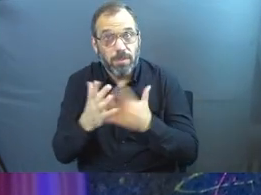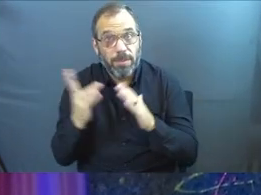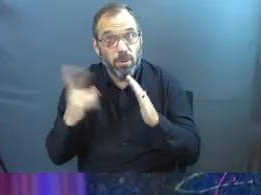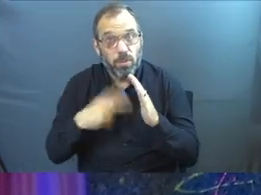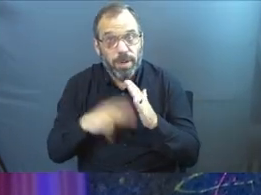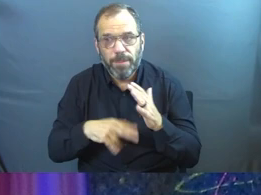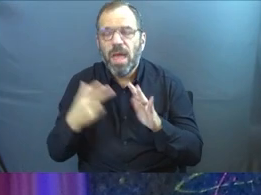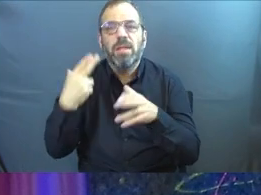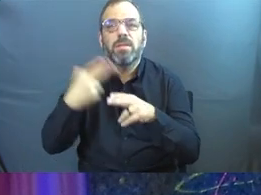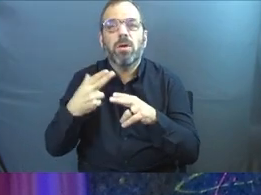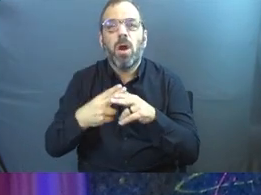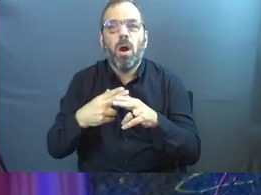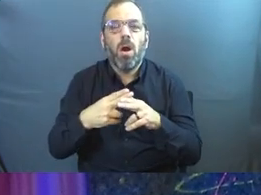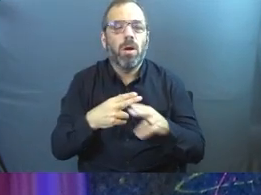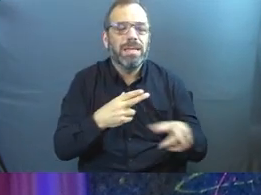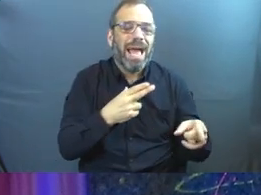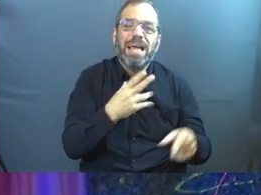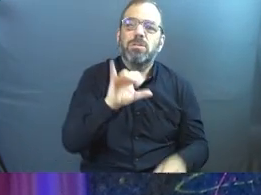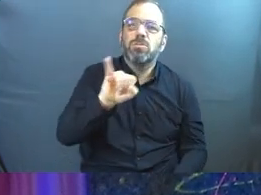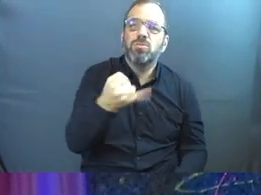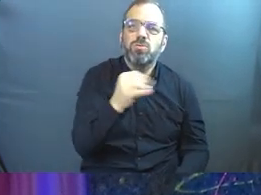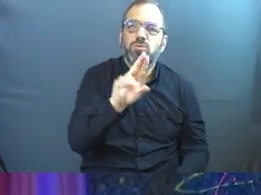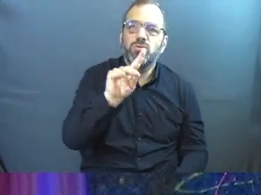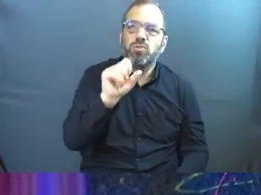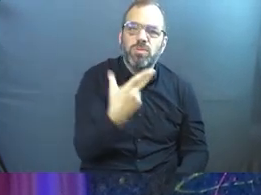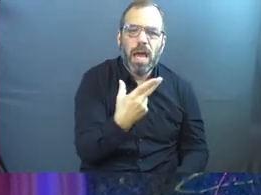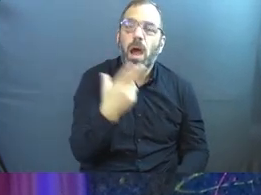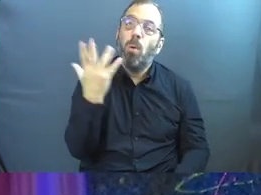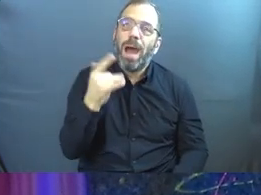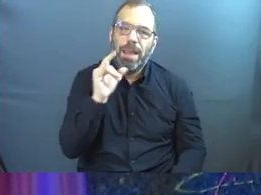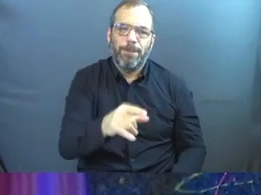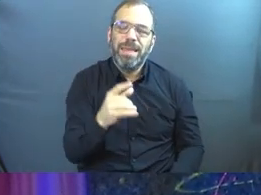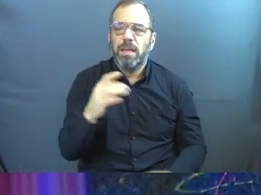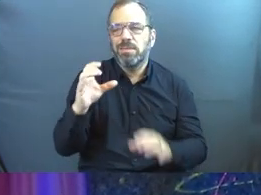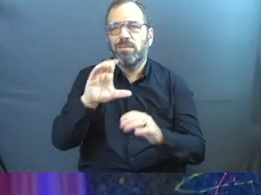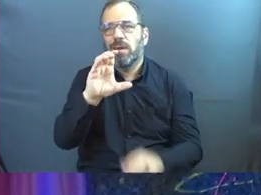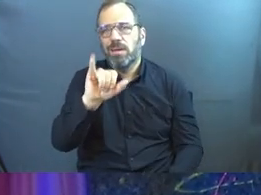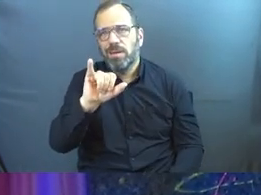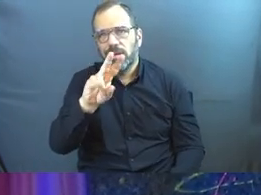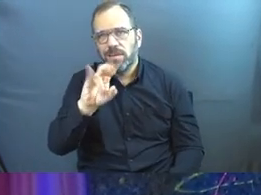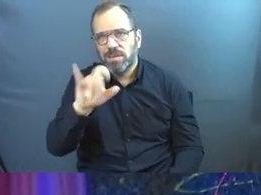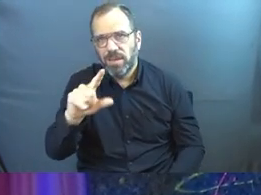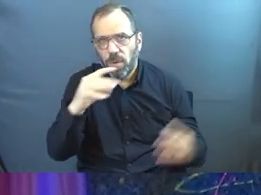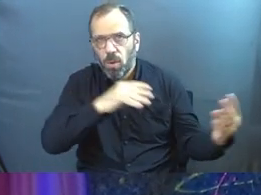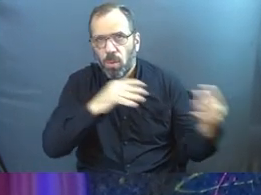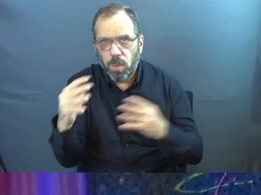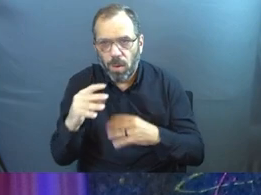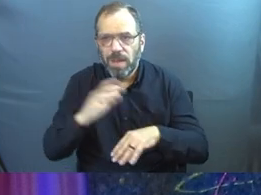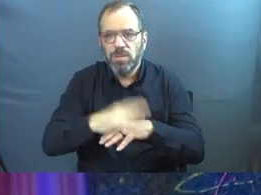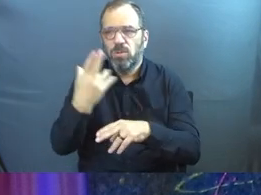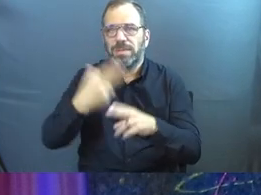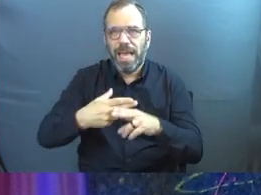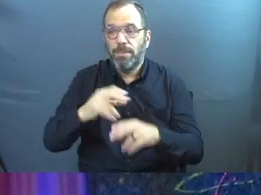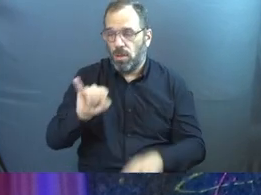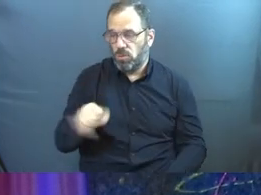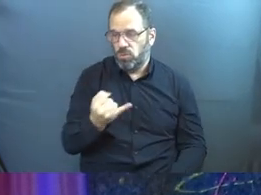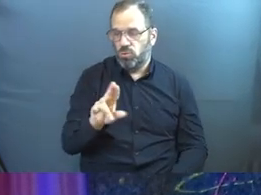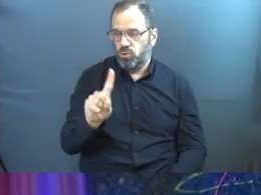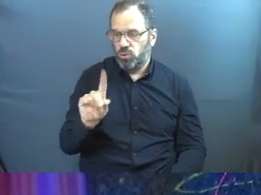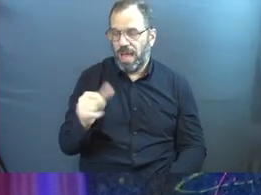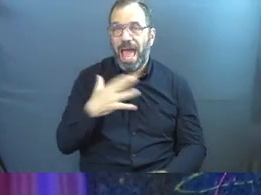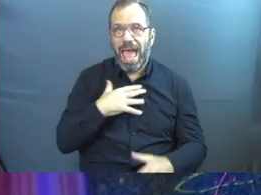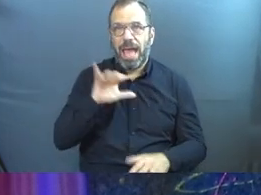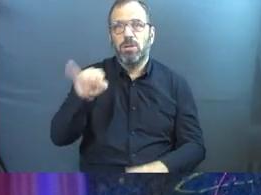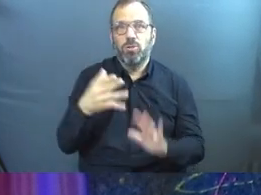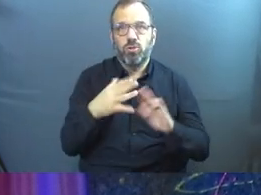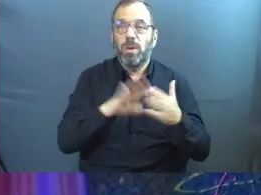reading. They'll refer to God's people as Judah. And you're like, how did this happen? It's because of the civil war. They took on two different names. And Judah had Jerusalem.